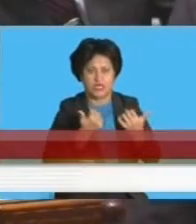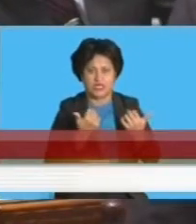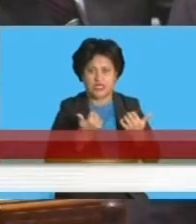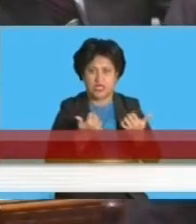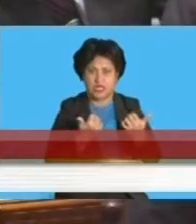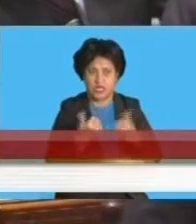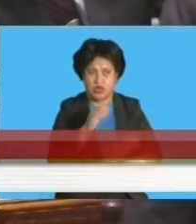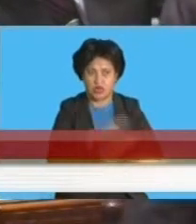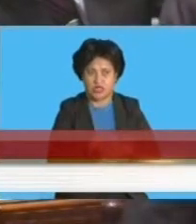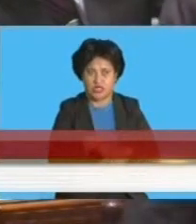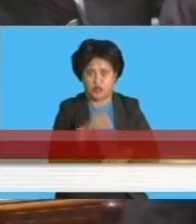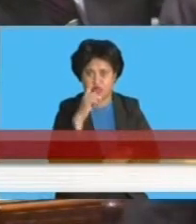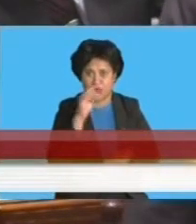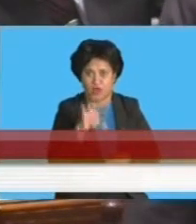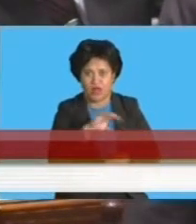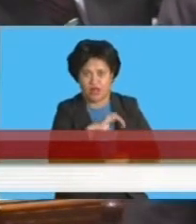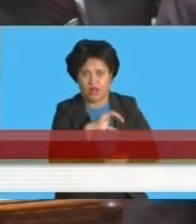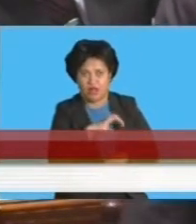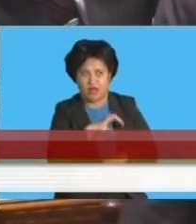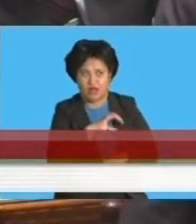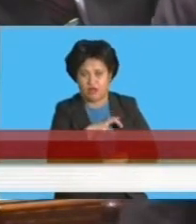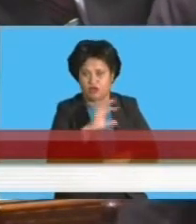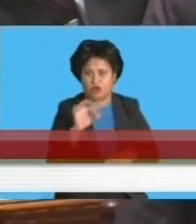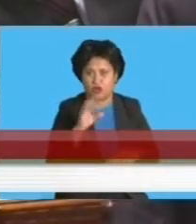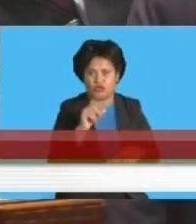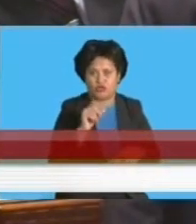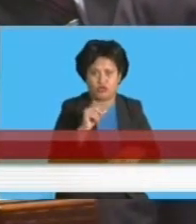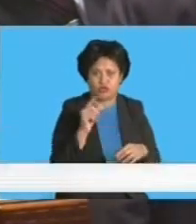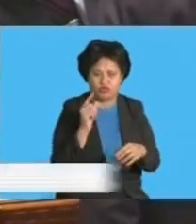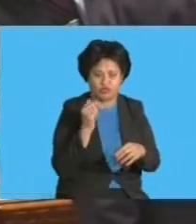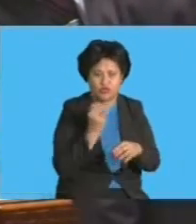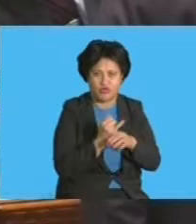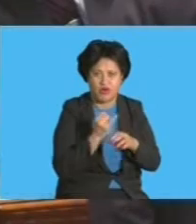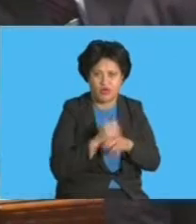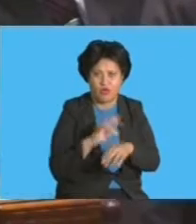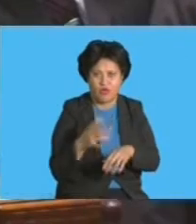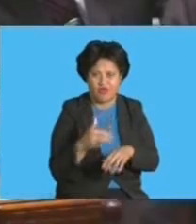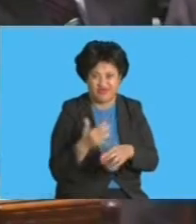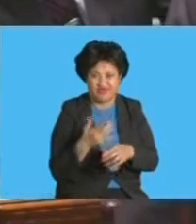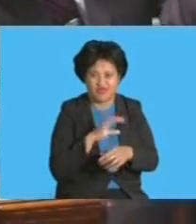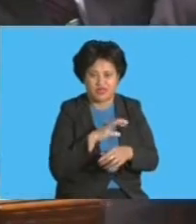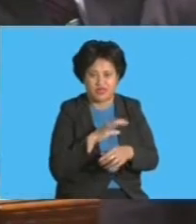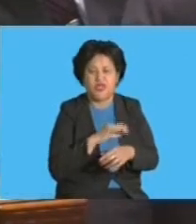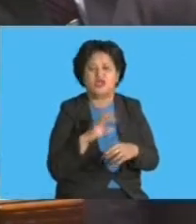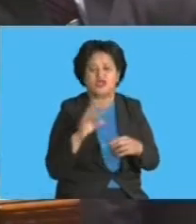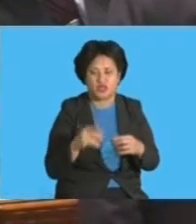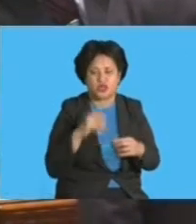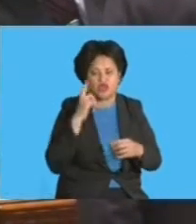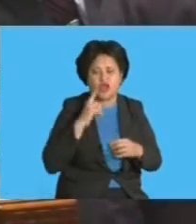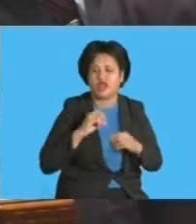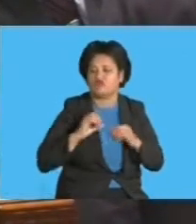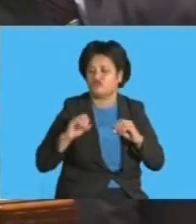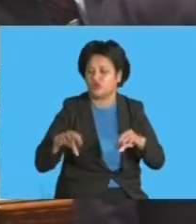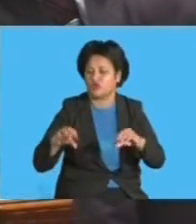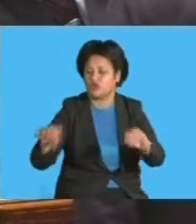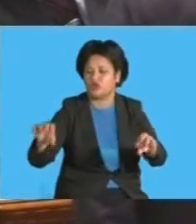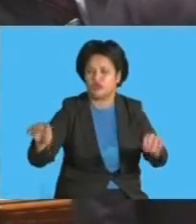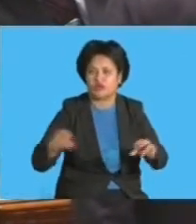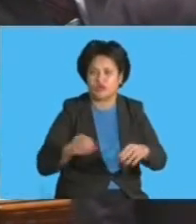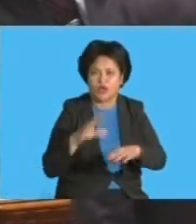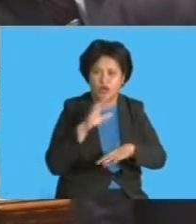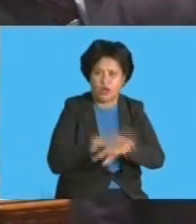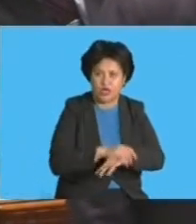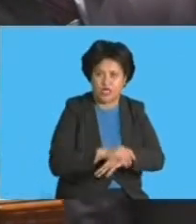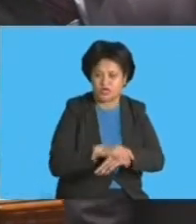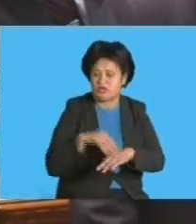difference, and of course, hopefully it will bring the necessary effects as well